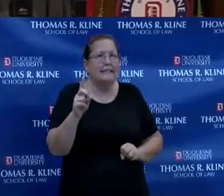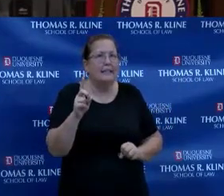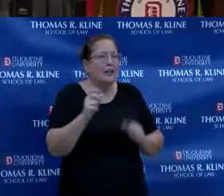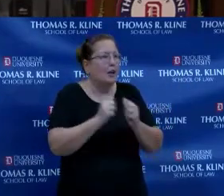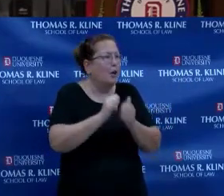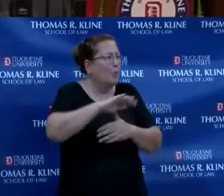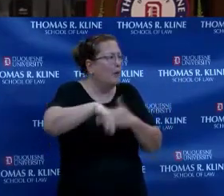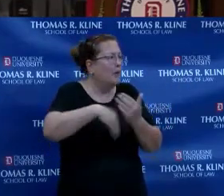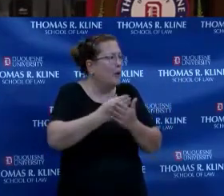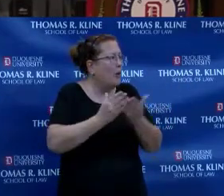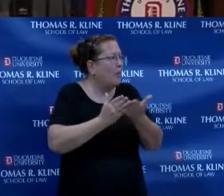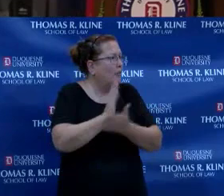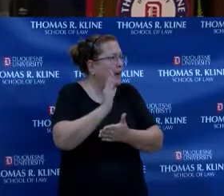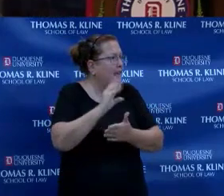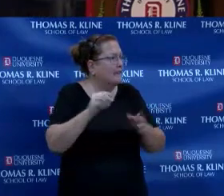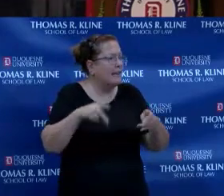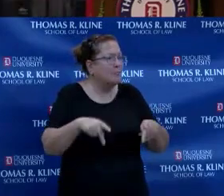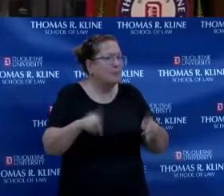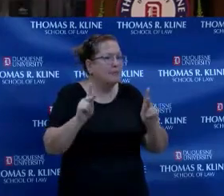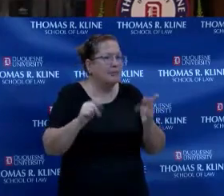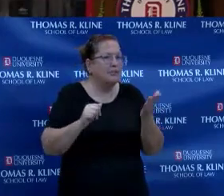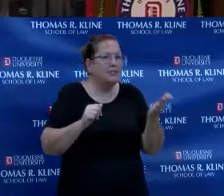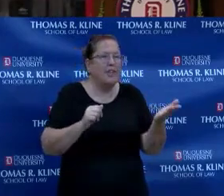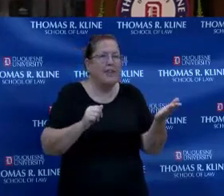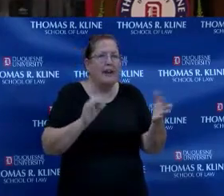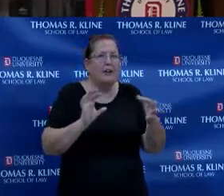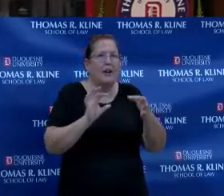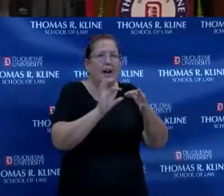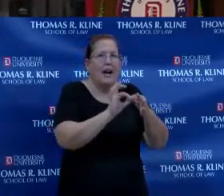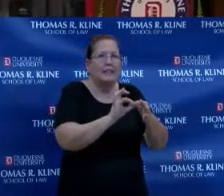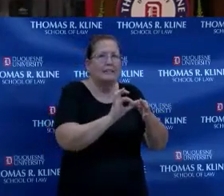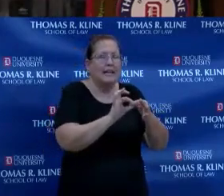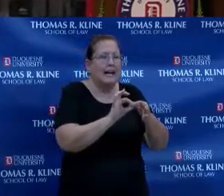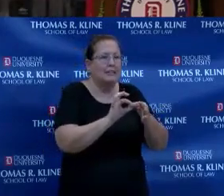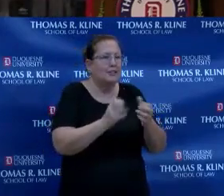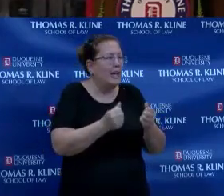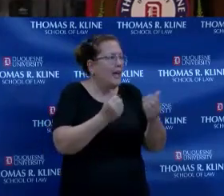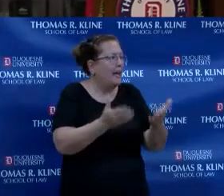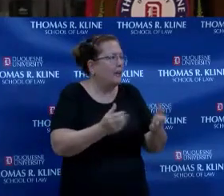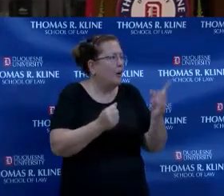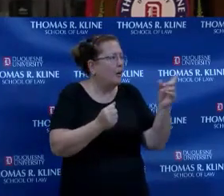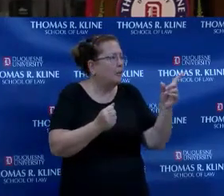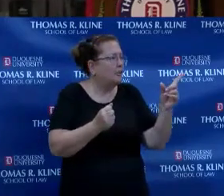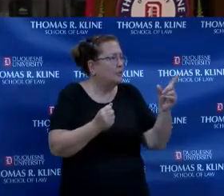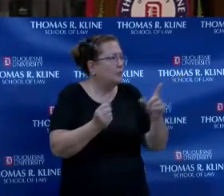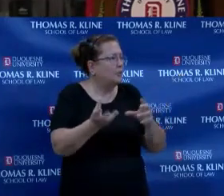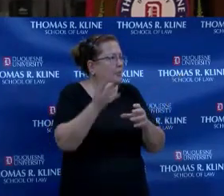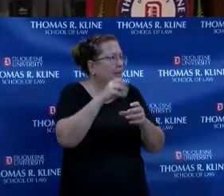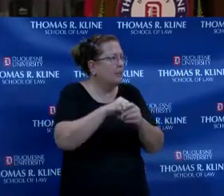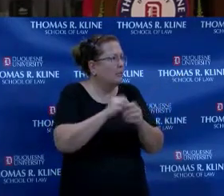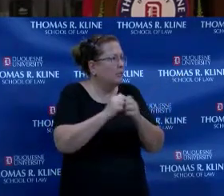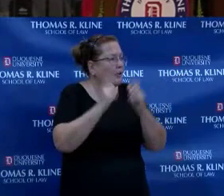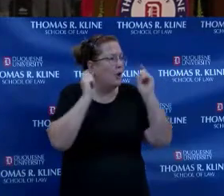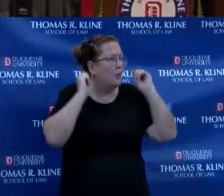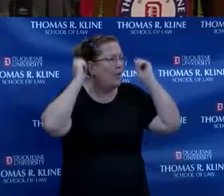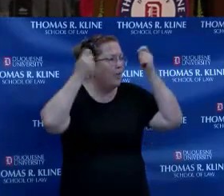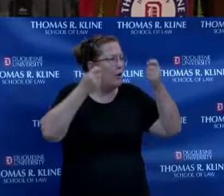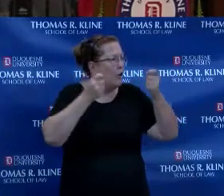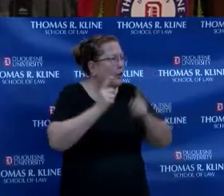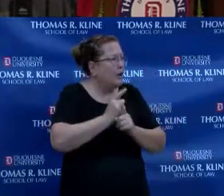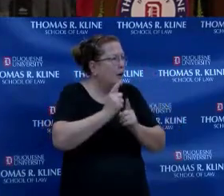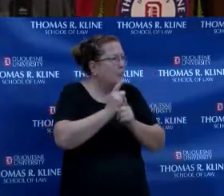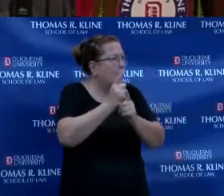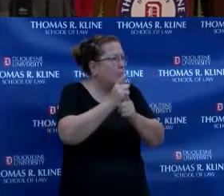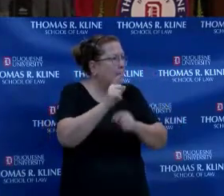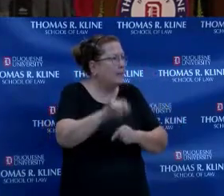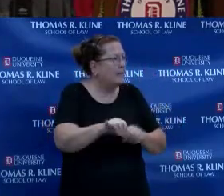of the rights and privileges thereunto attached, and cause you to be invested with the hood appropriate to that